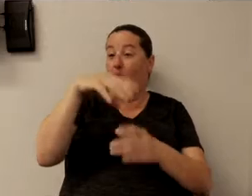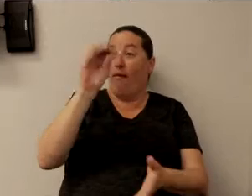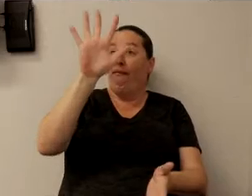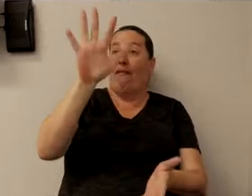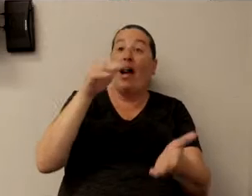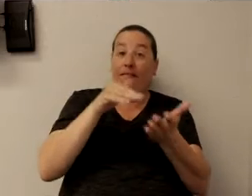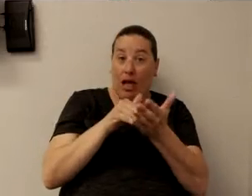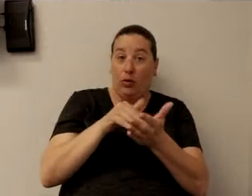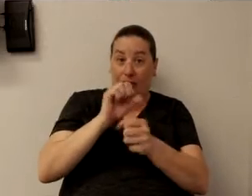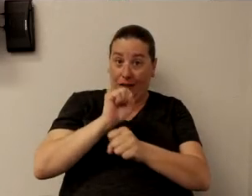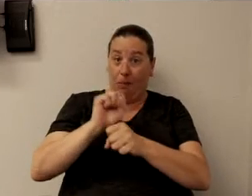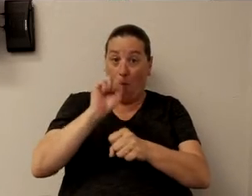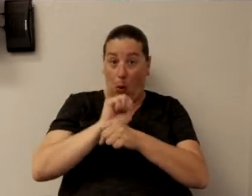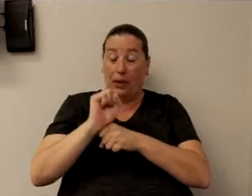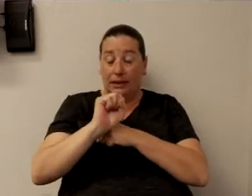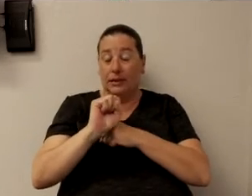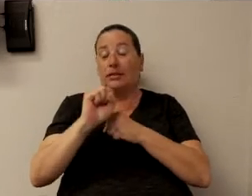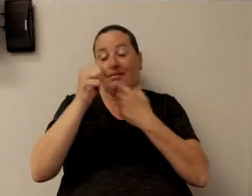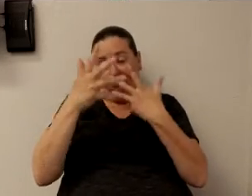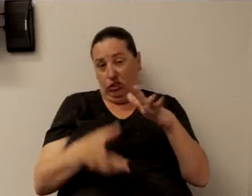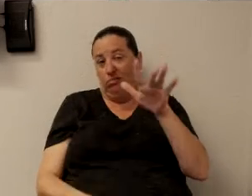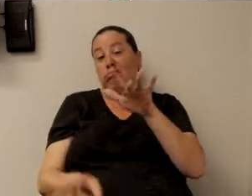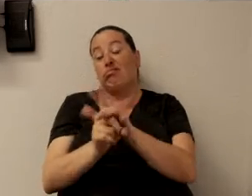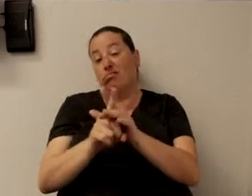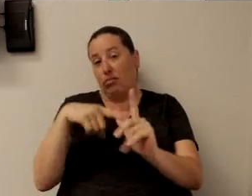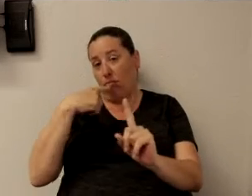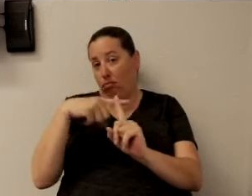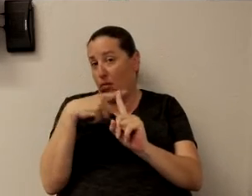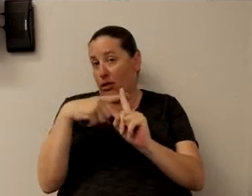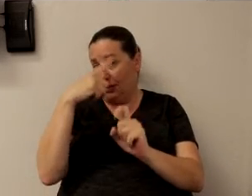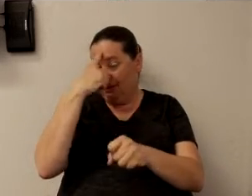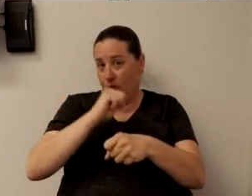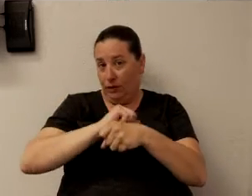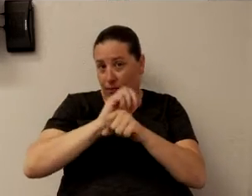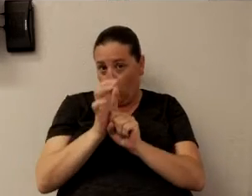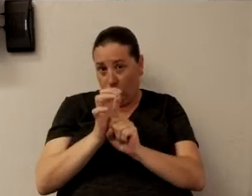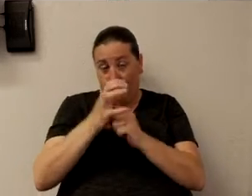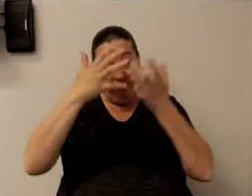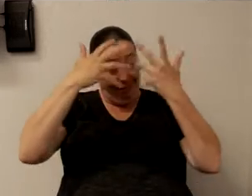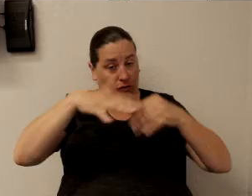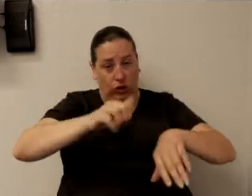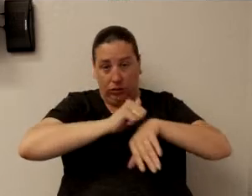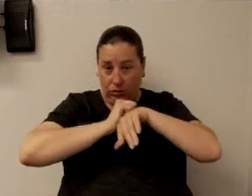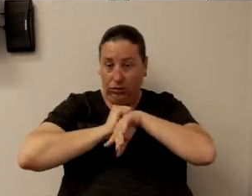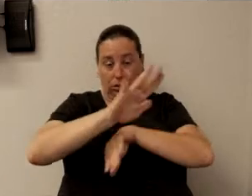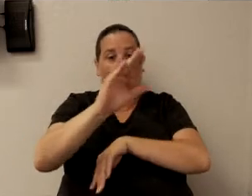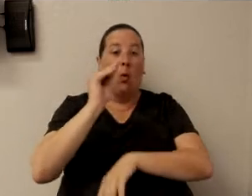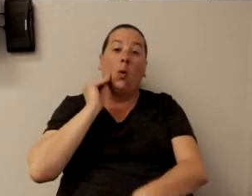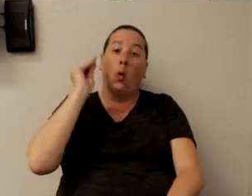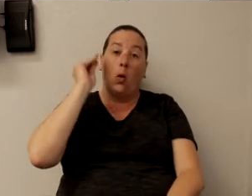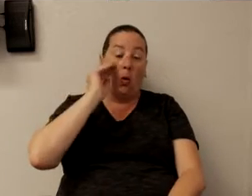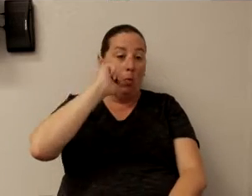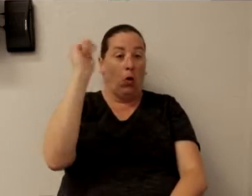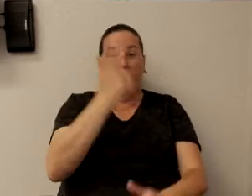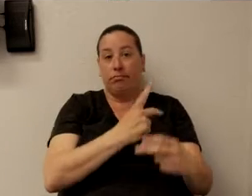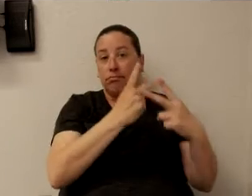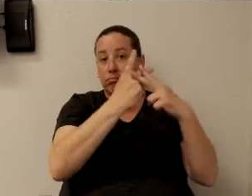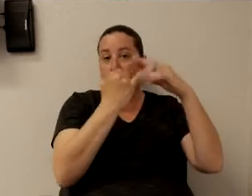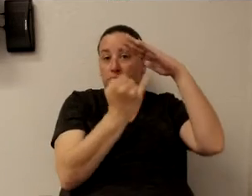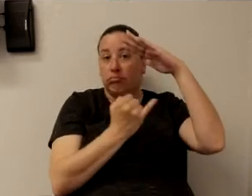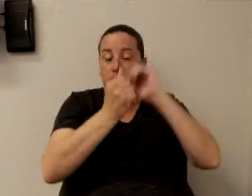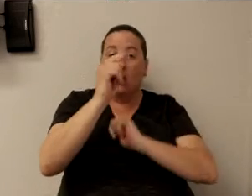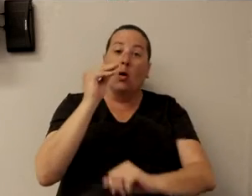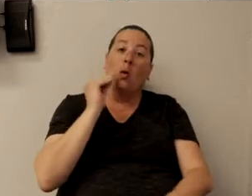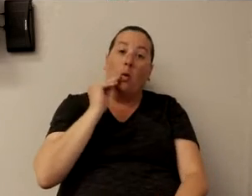have tested positive for the virus. They've all been sent home. They're all quarantining at